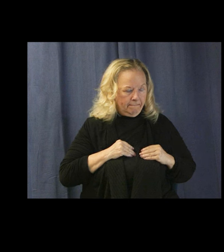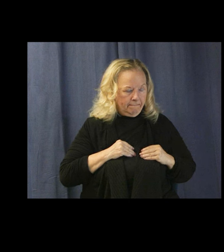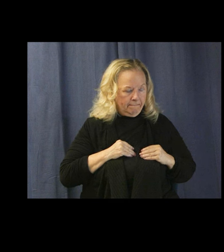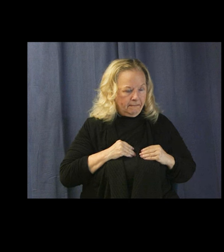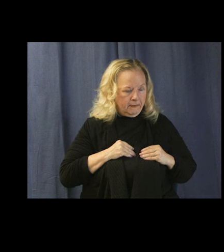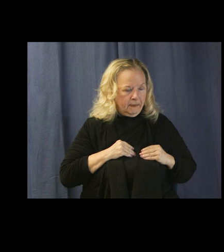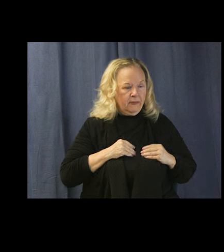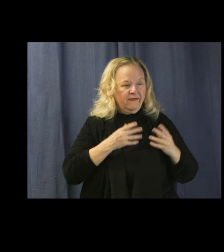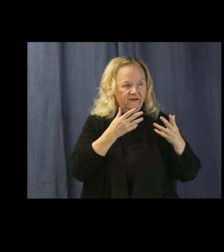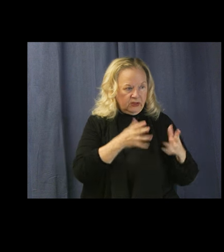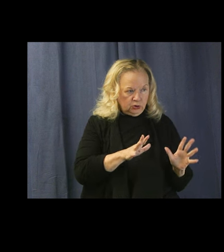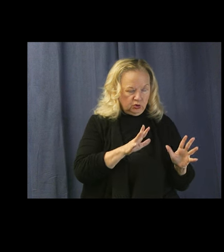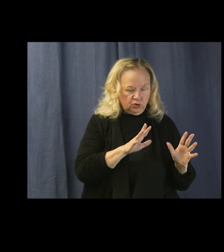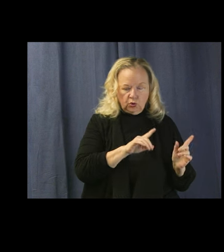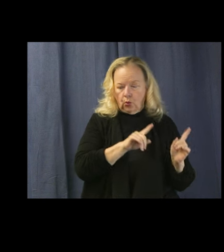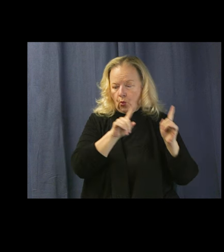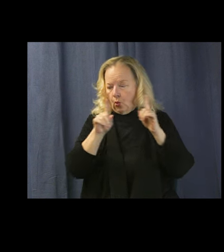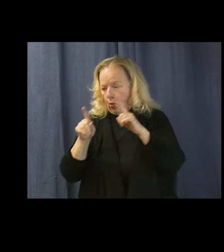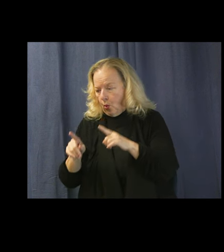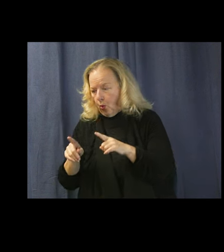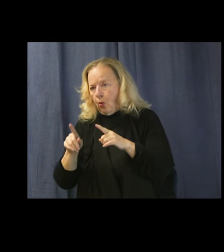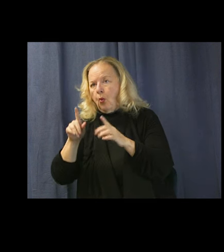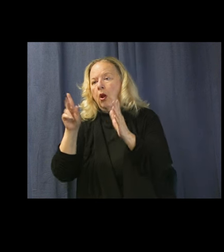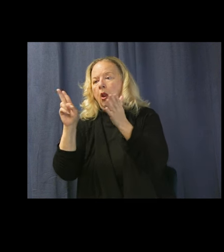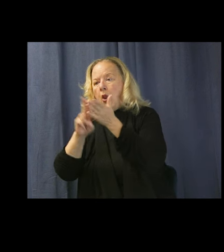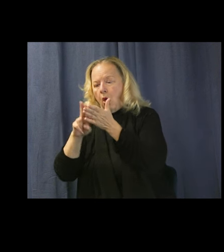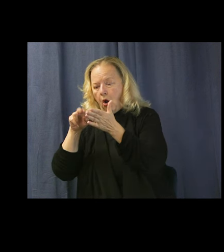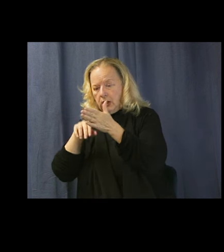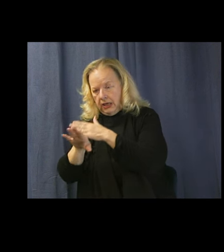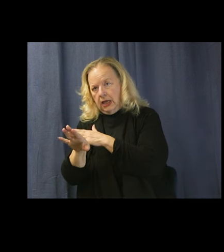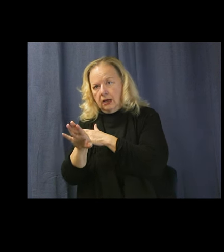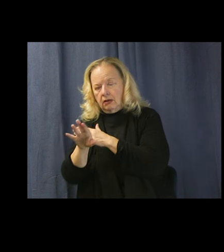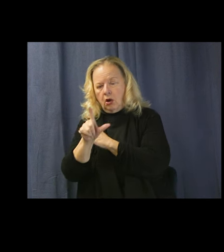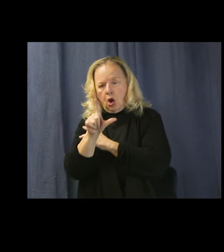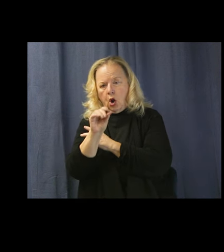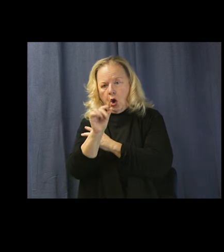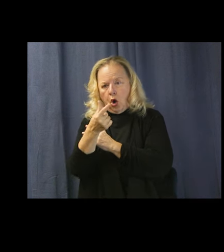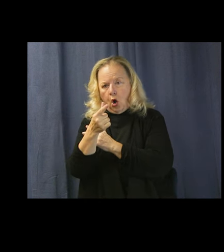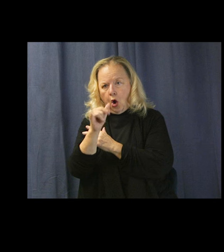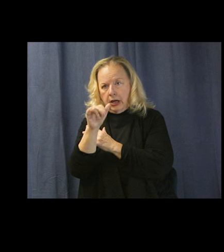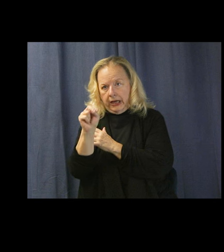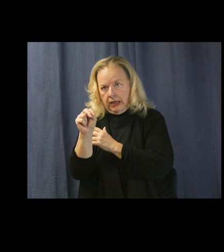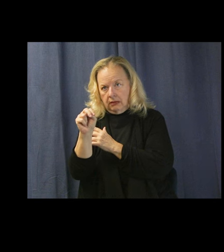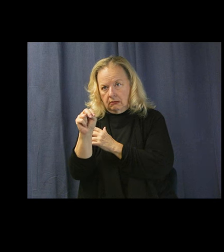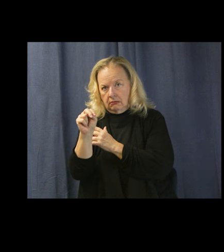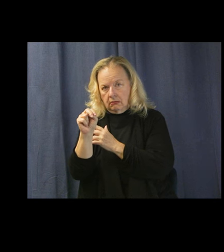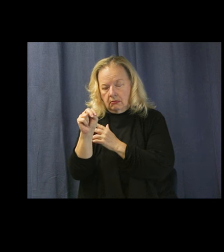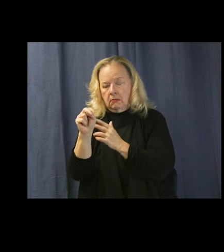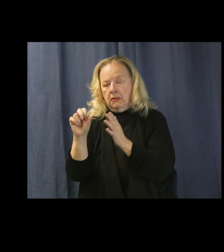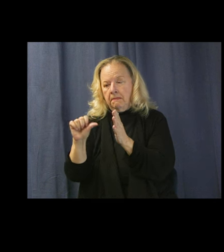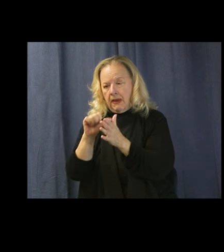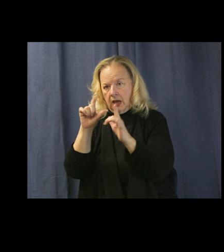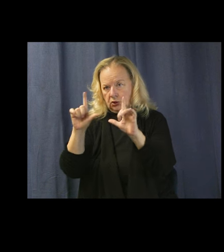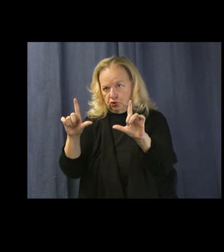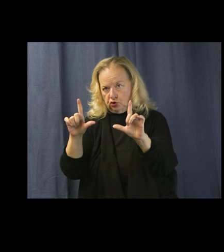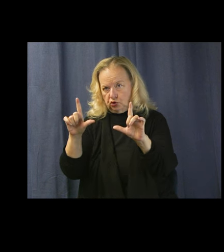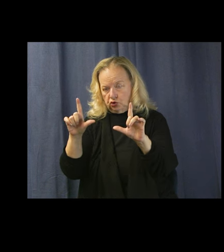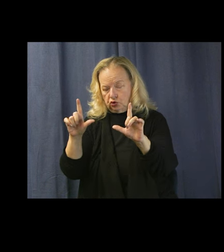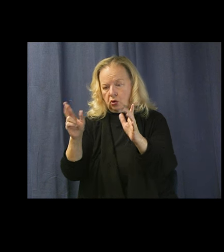in. You click here. And you'll get the page that will allow you to log in, okay?